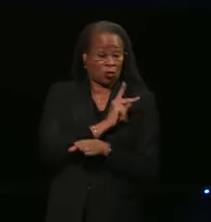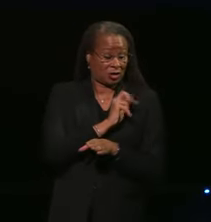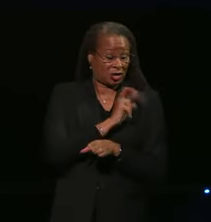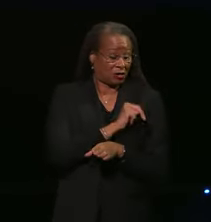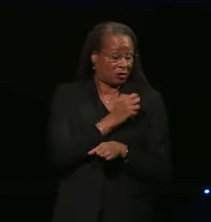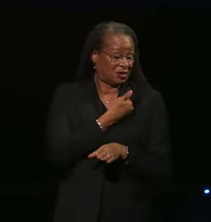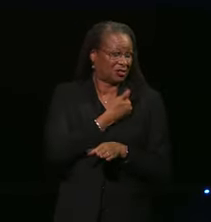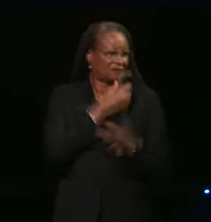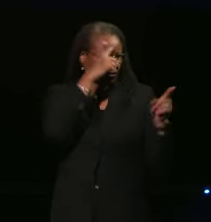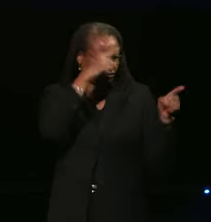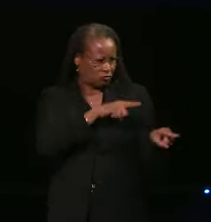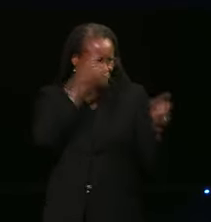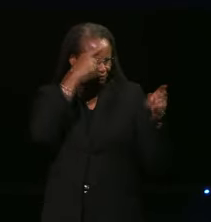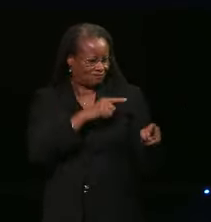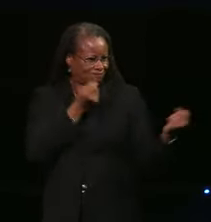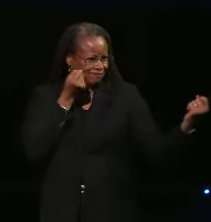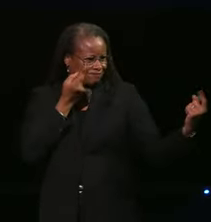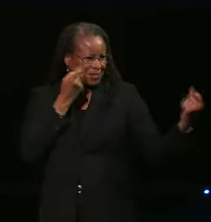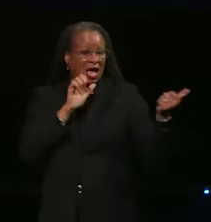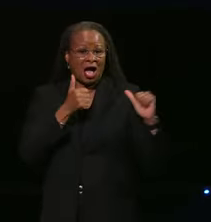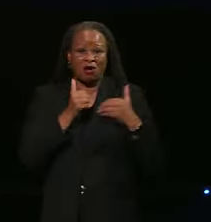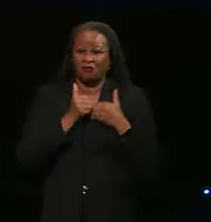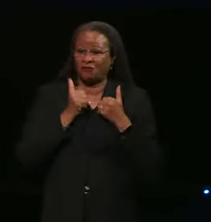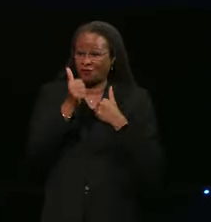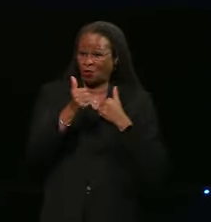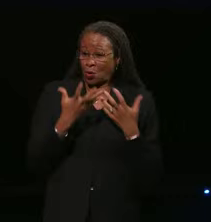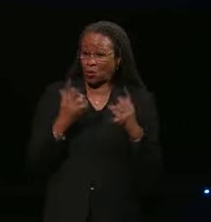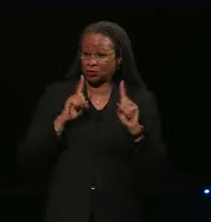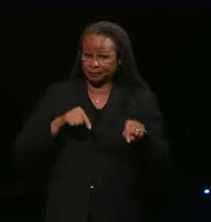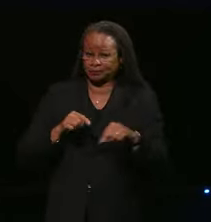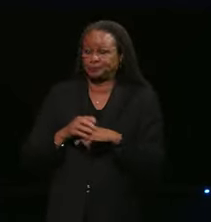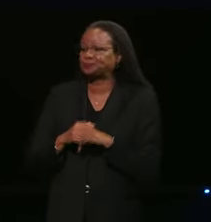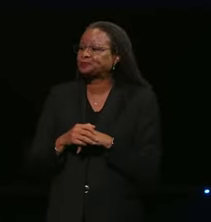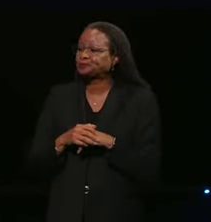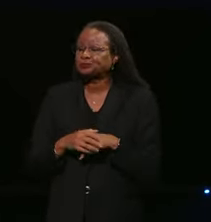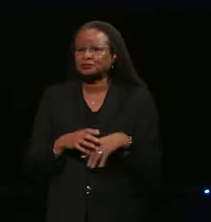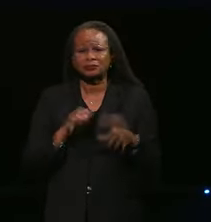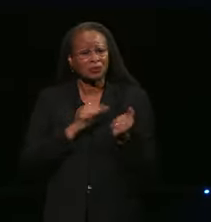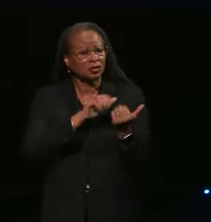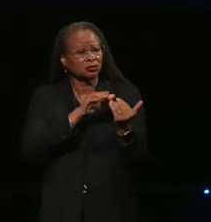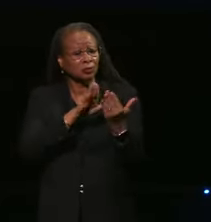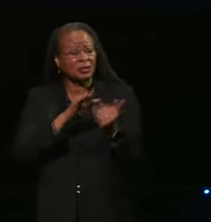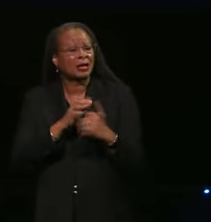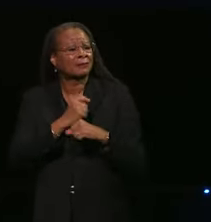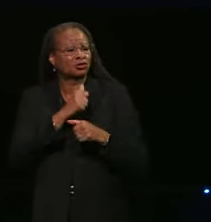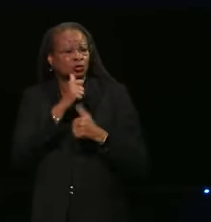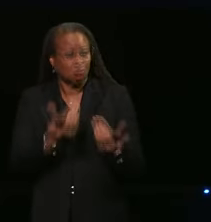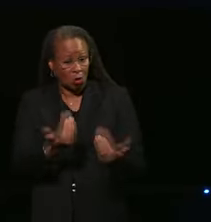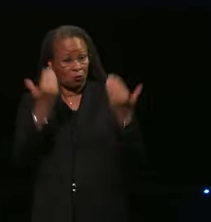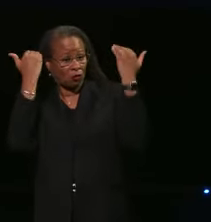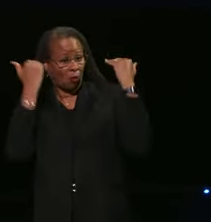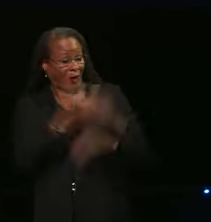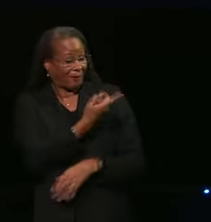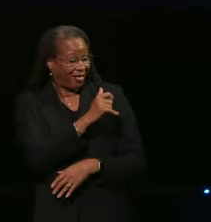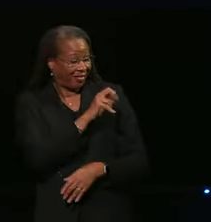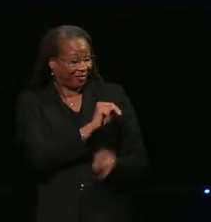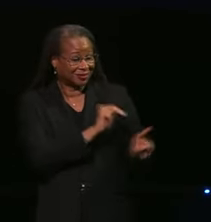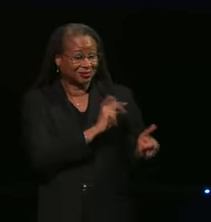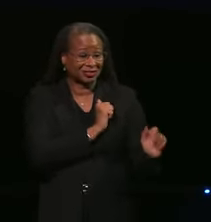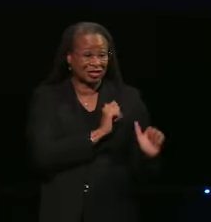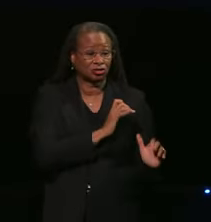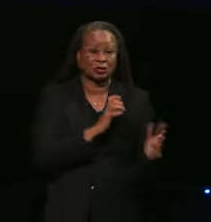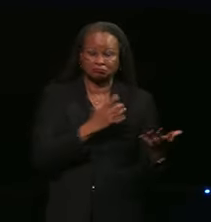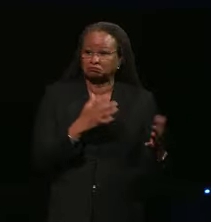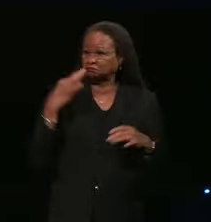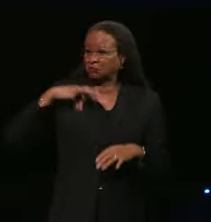on the same page with how far we wanted to go with it and the approach to make sure we didn't overwhelm Helen, which kind of worked to our advantage